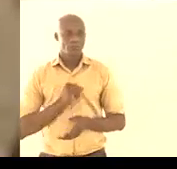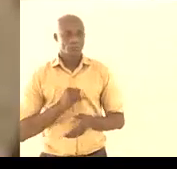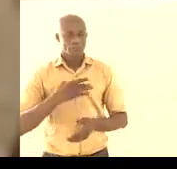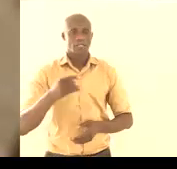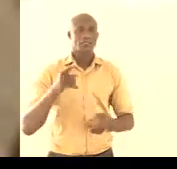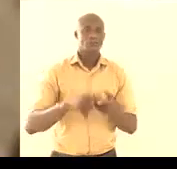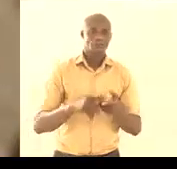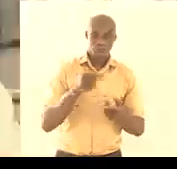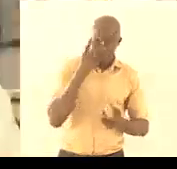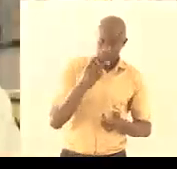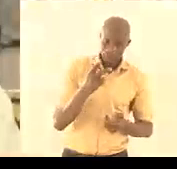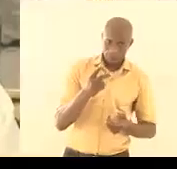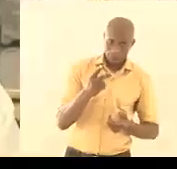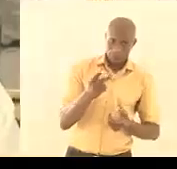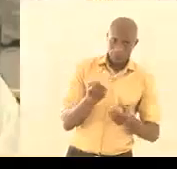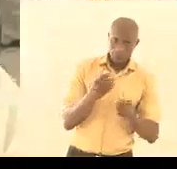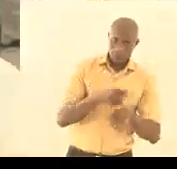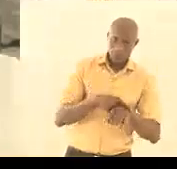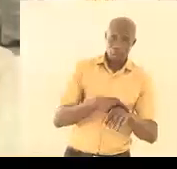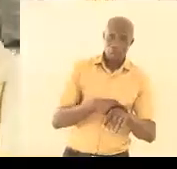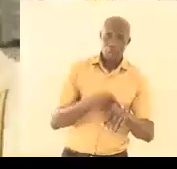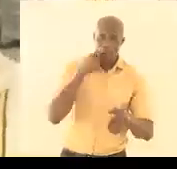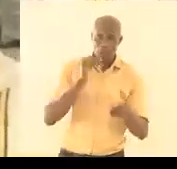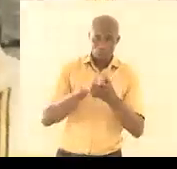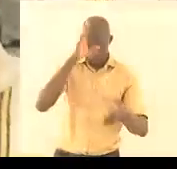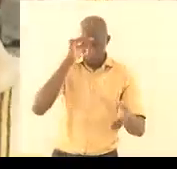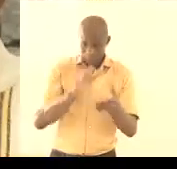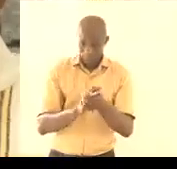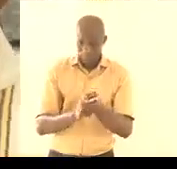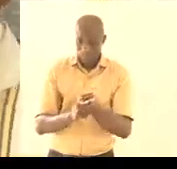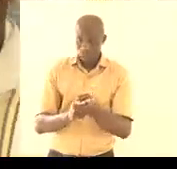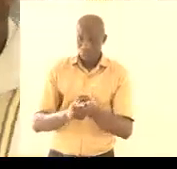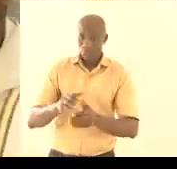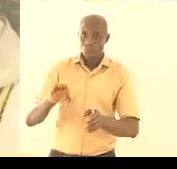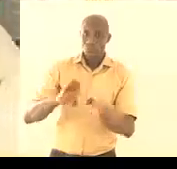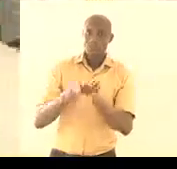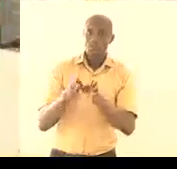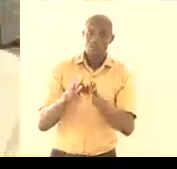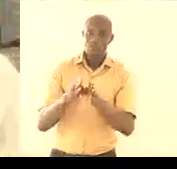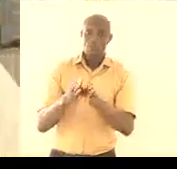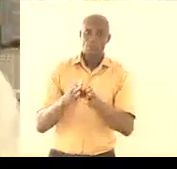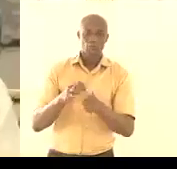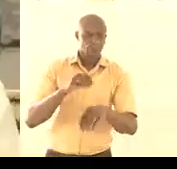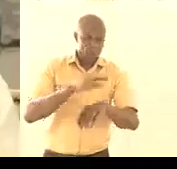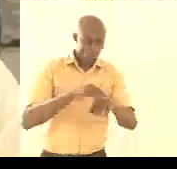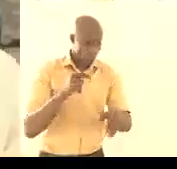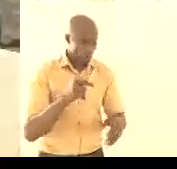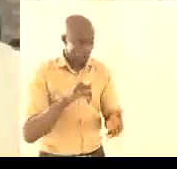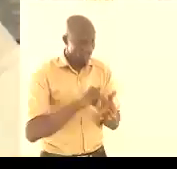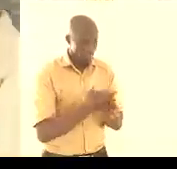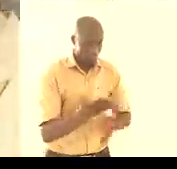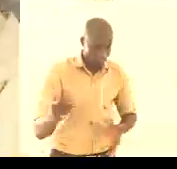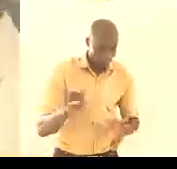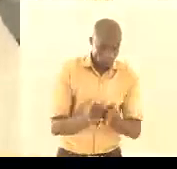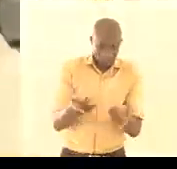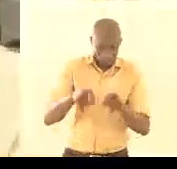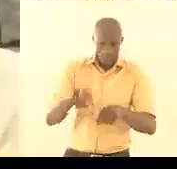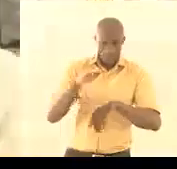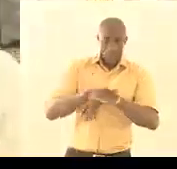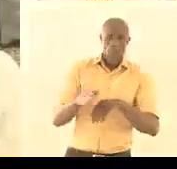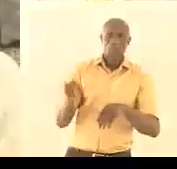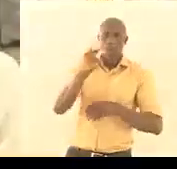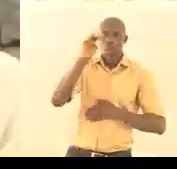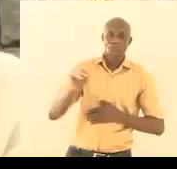where husband and wife reach the door. And instead of stepping in, they say, I beg, come. That thing that happened